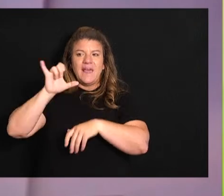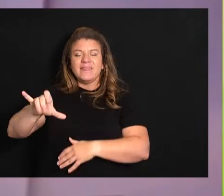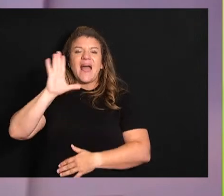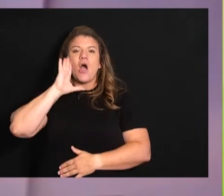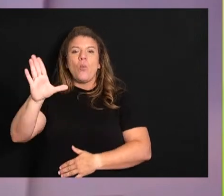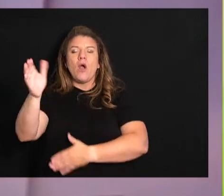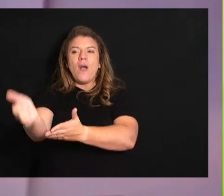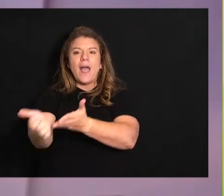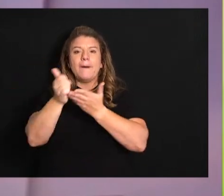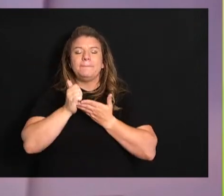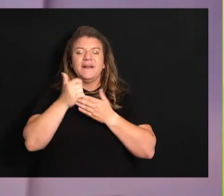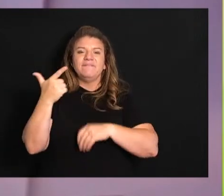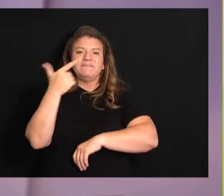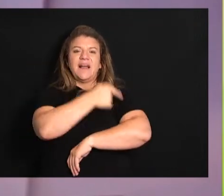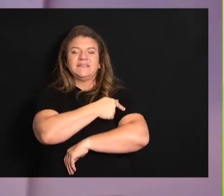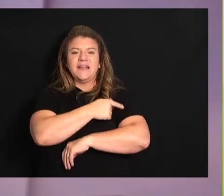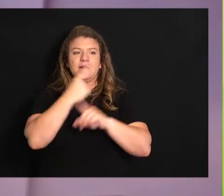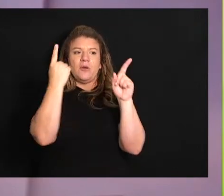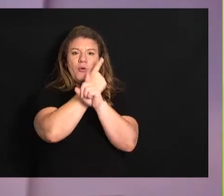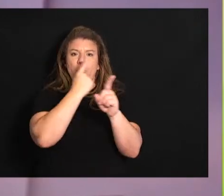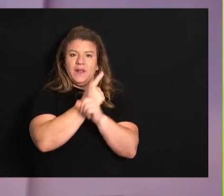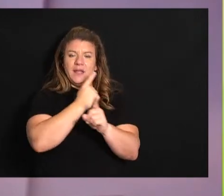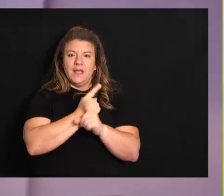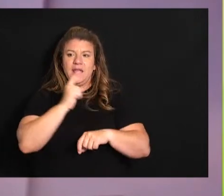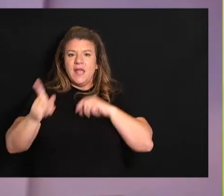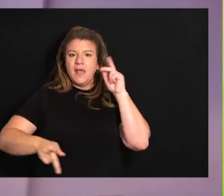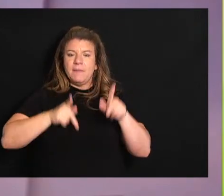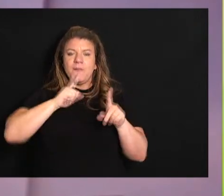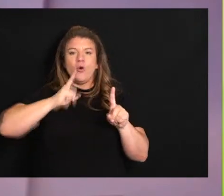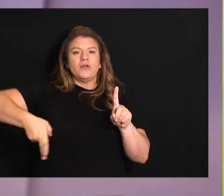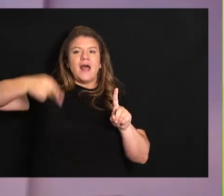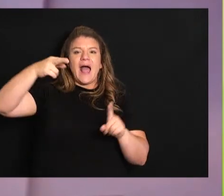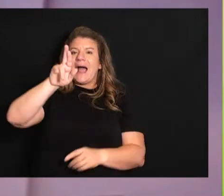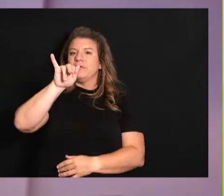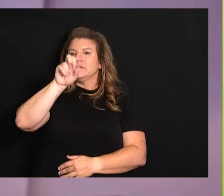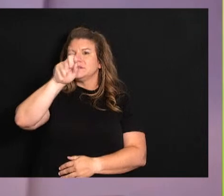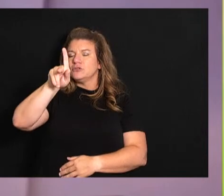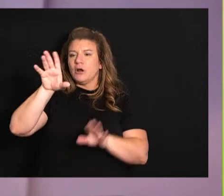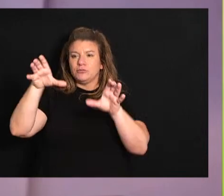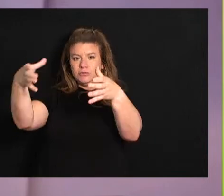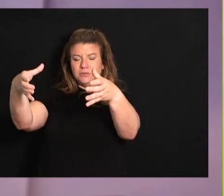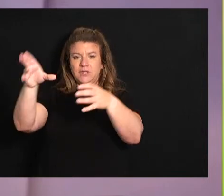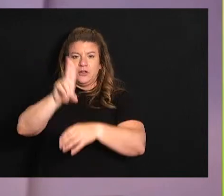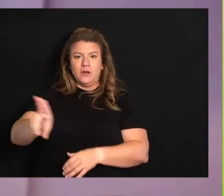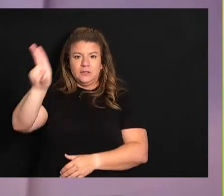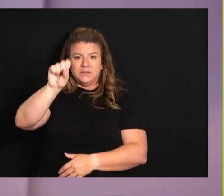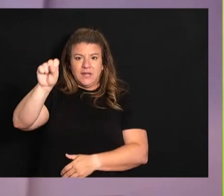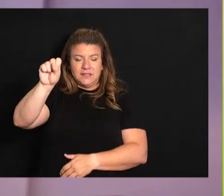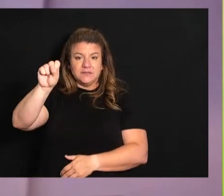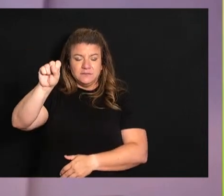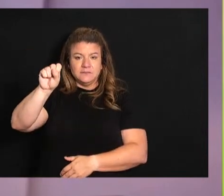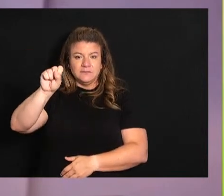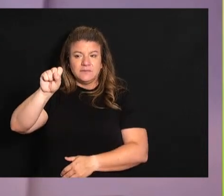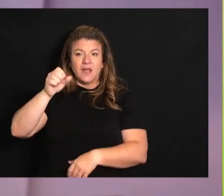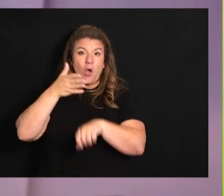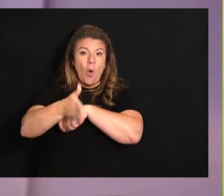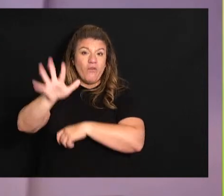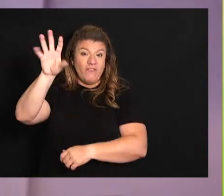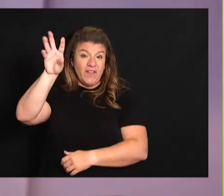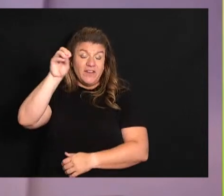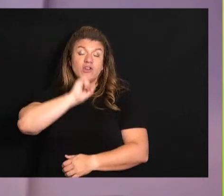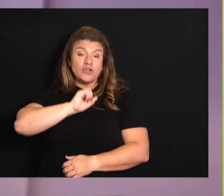help vaccinate appropriately people in the highest risk categories. In the United States, we've identified over 50 years